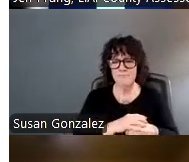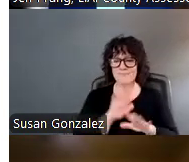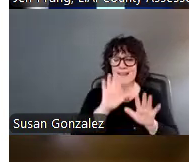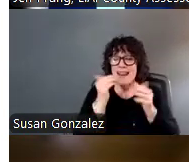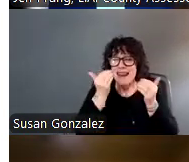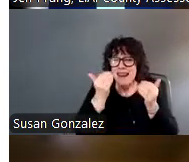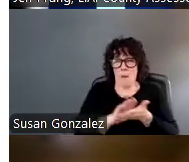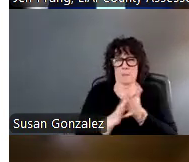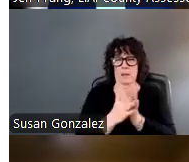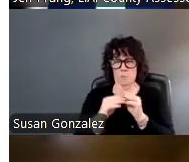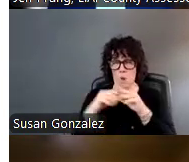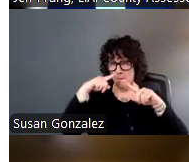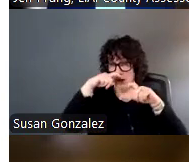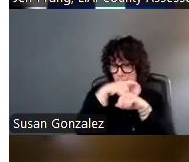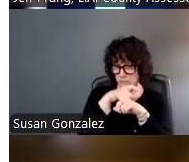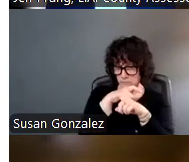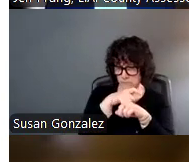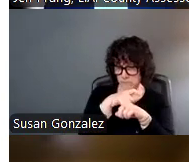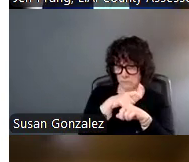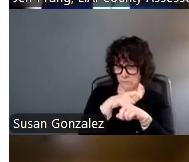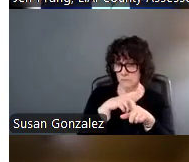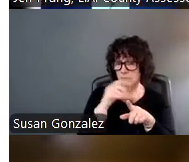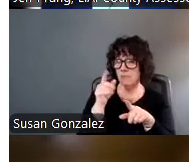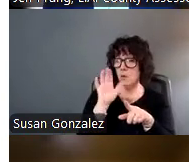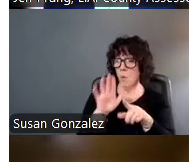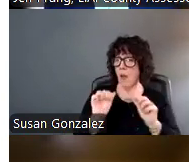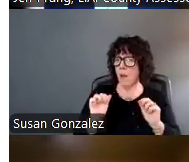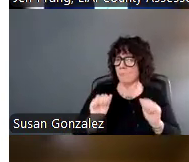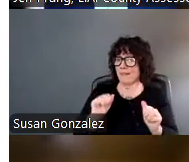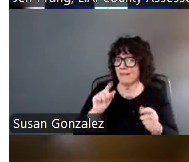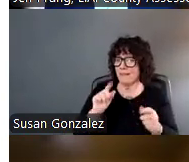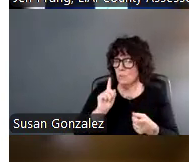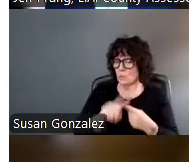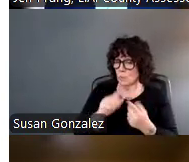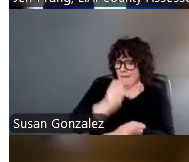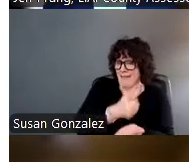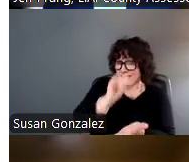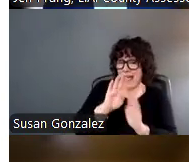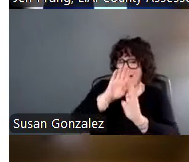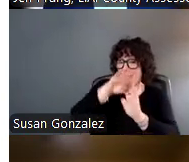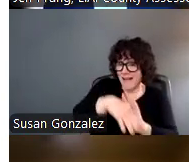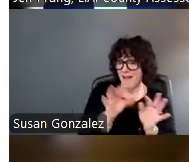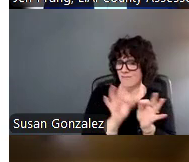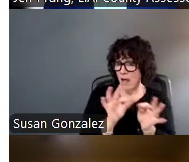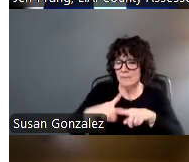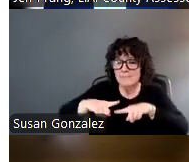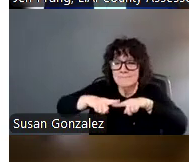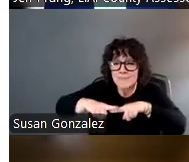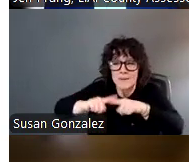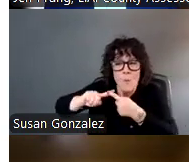a great deal. So your land may be worth less today than it